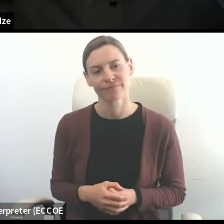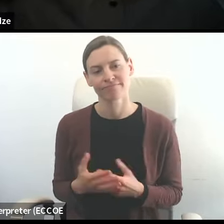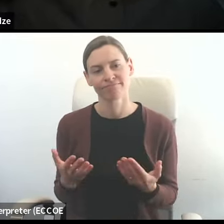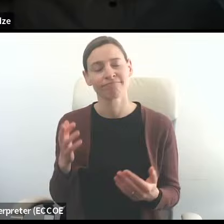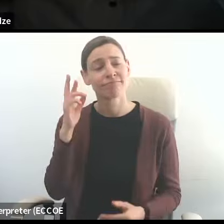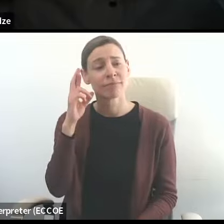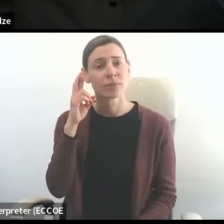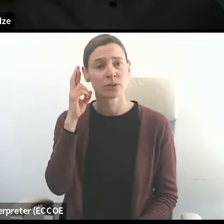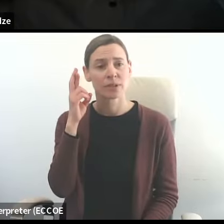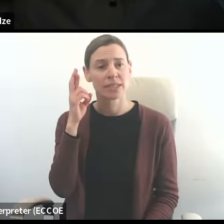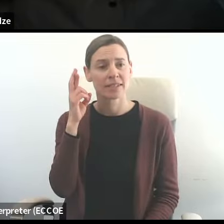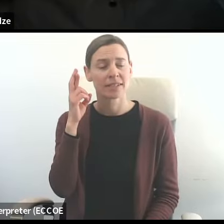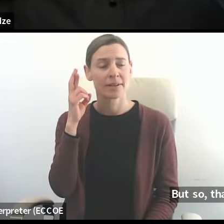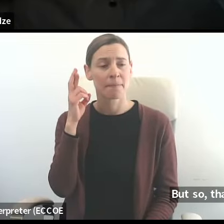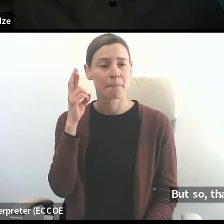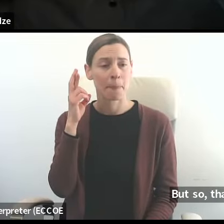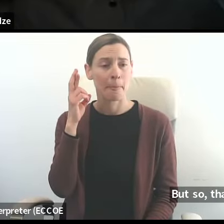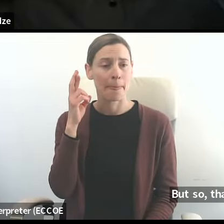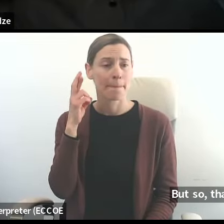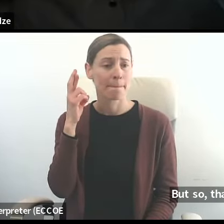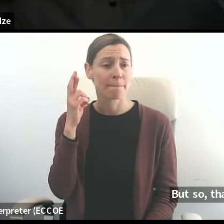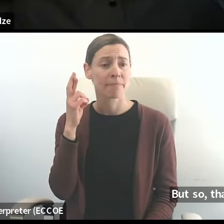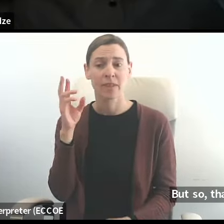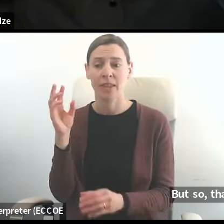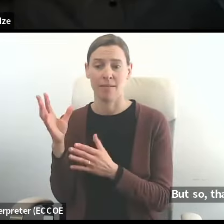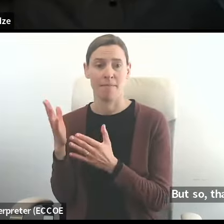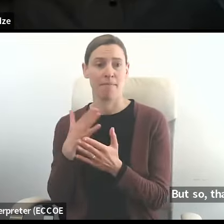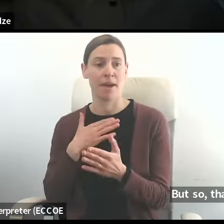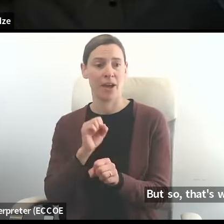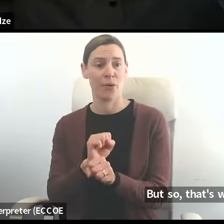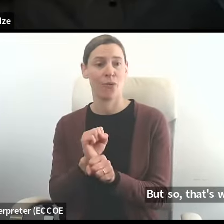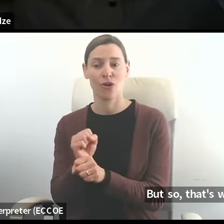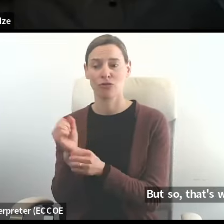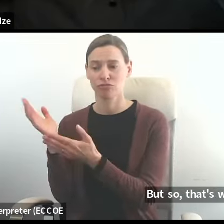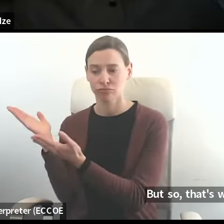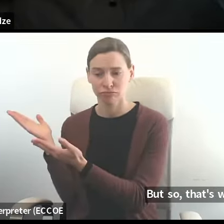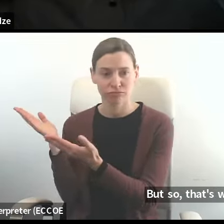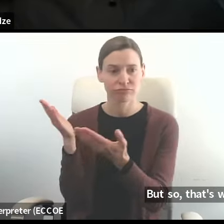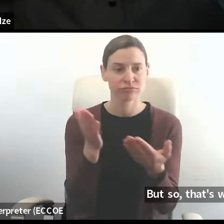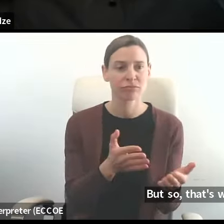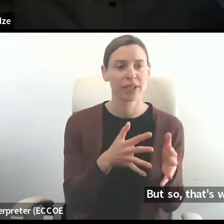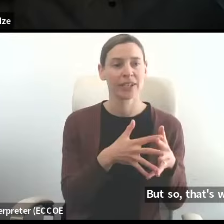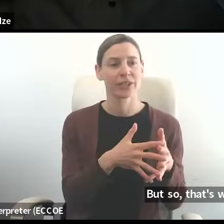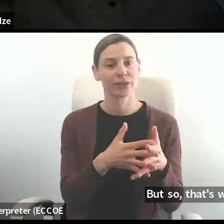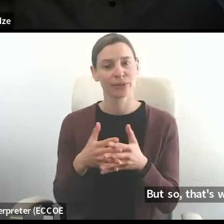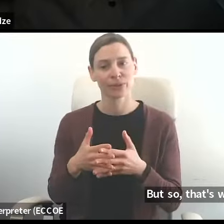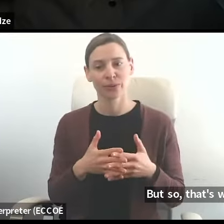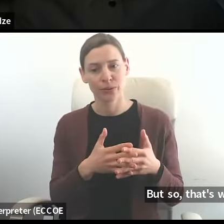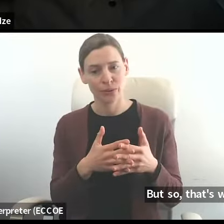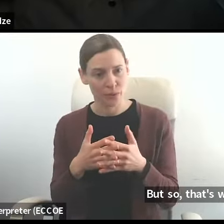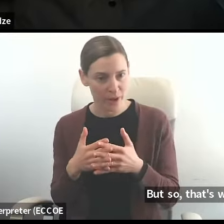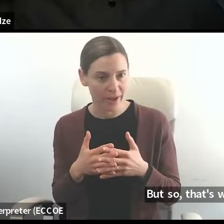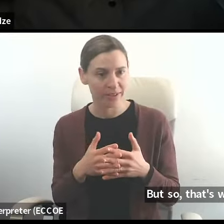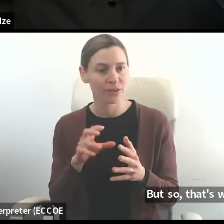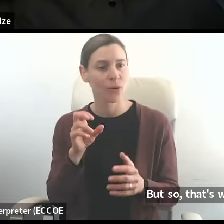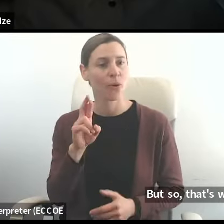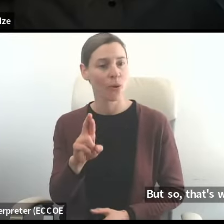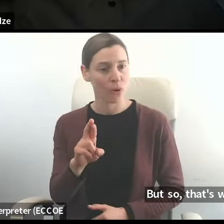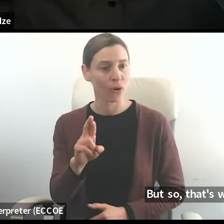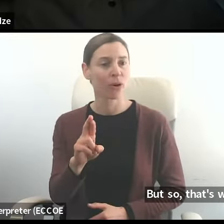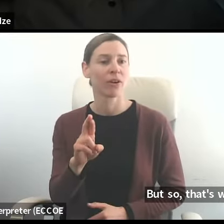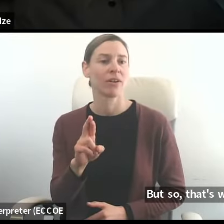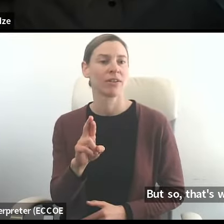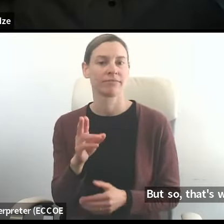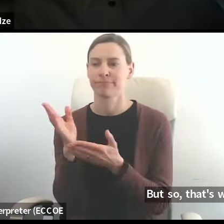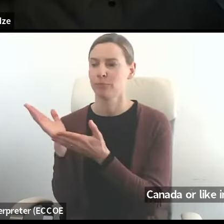work in the US, in Canada, or like in Japan, for example, like for me, or